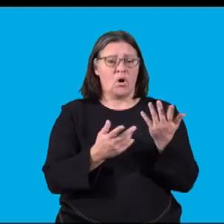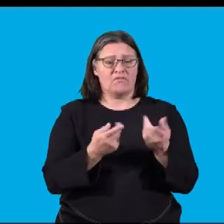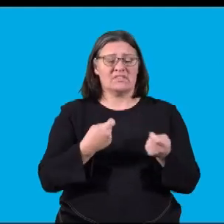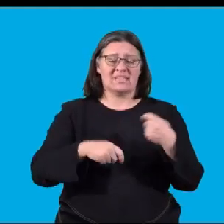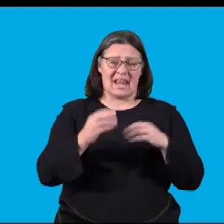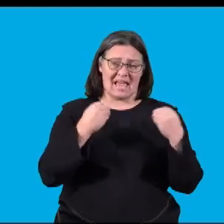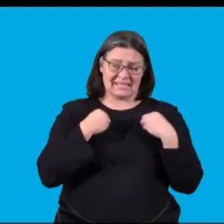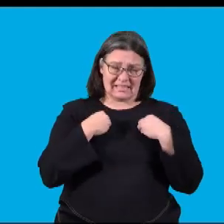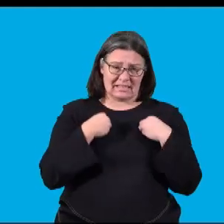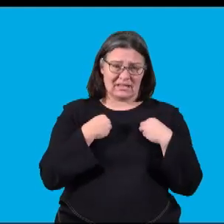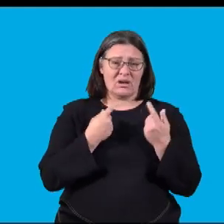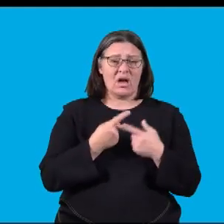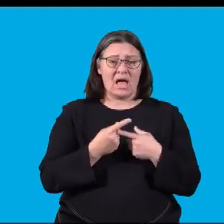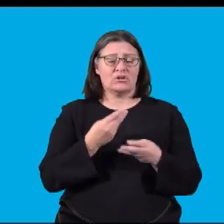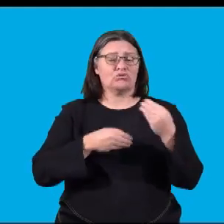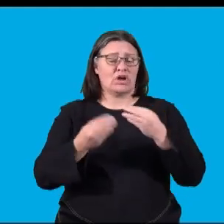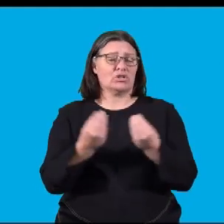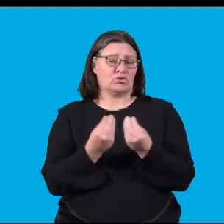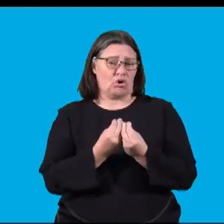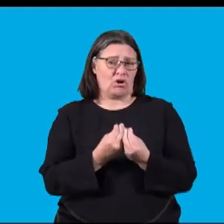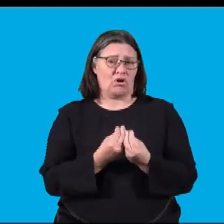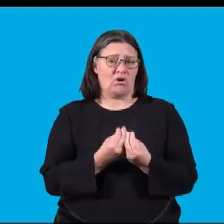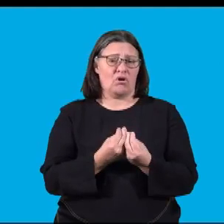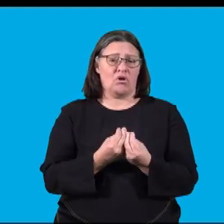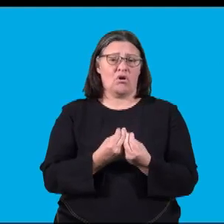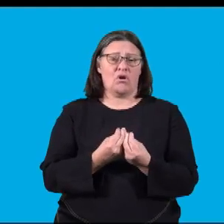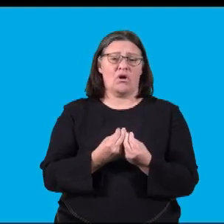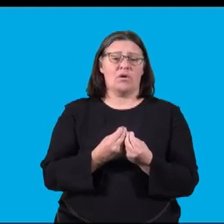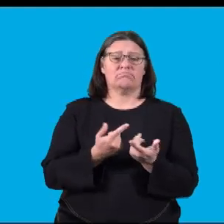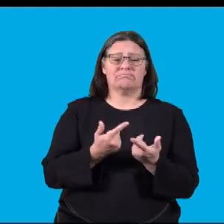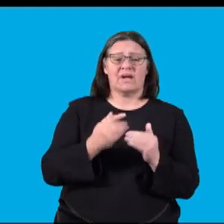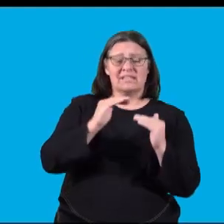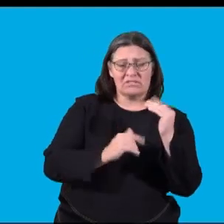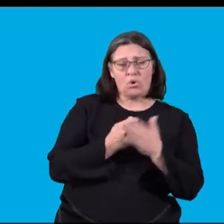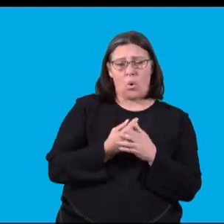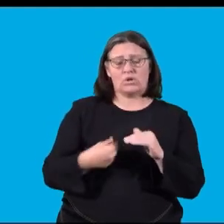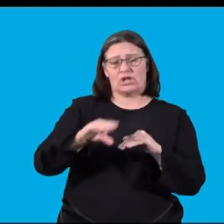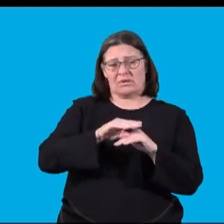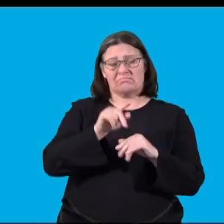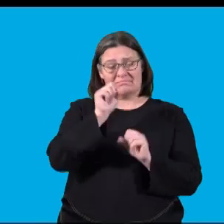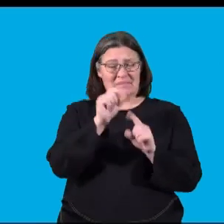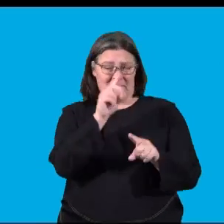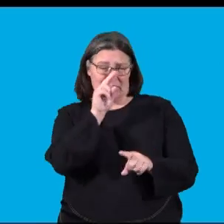on sale of an asset, as well as your trading stock deficit or surplus.